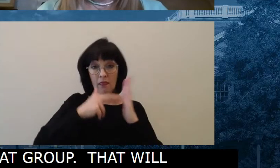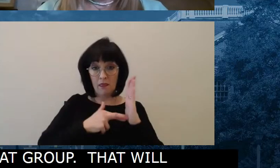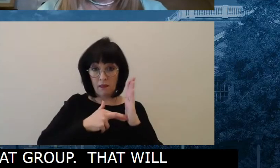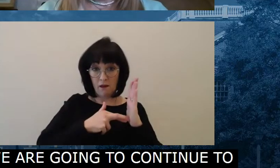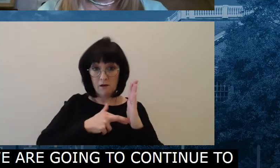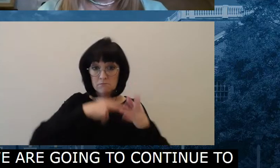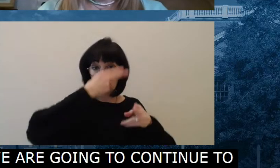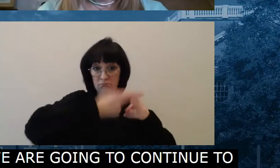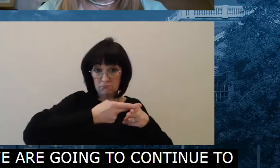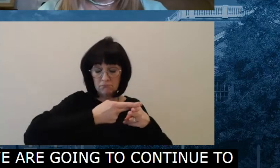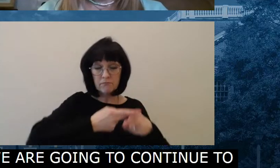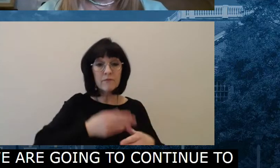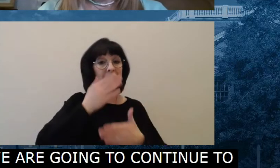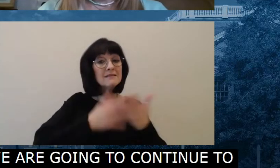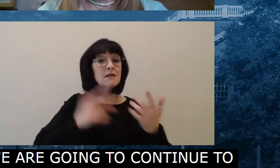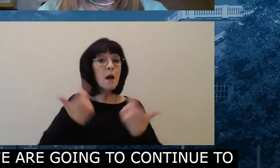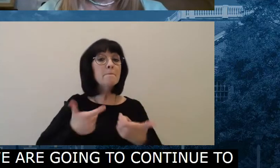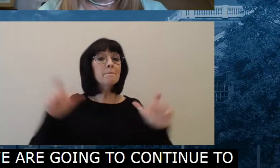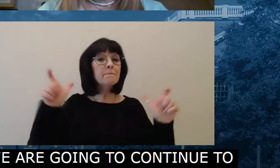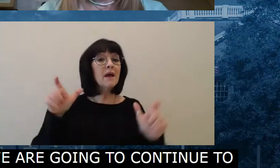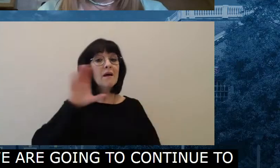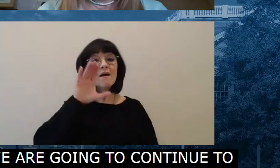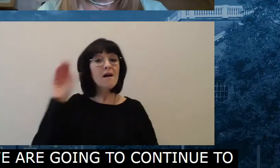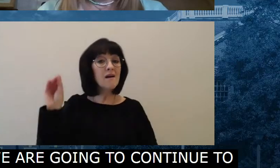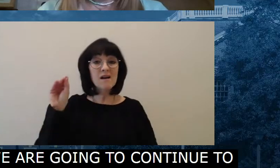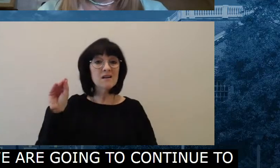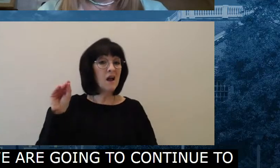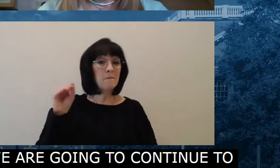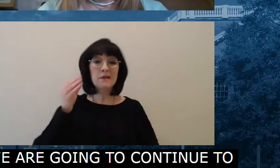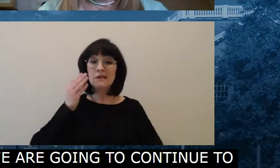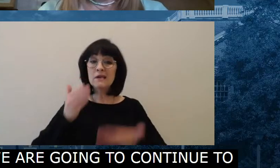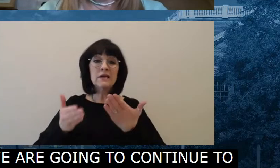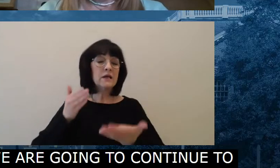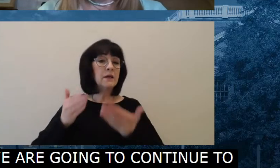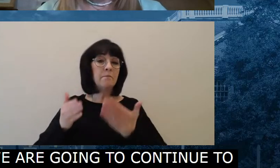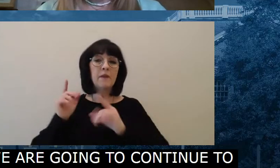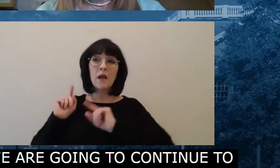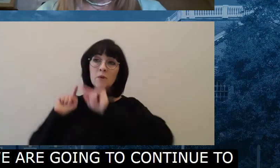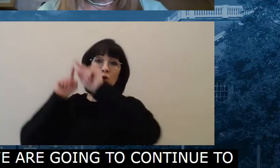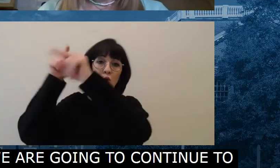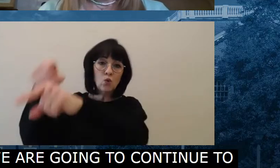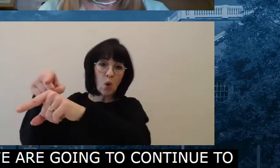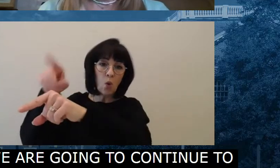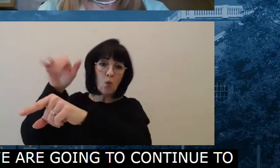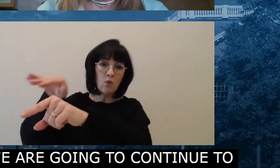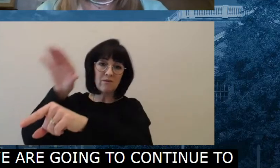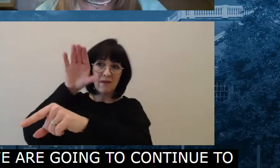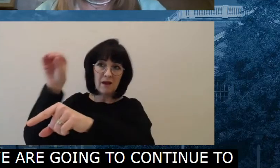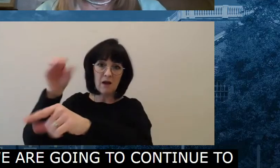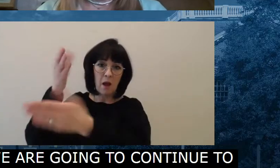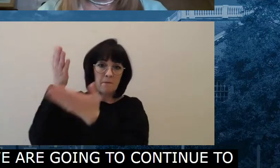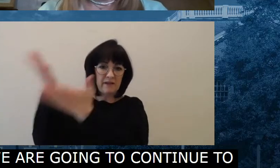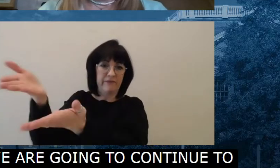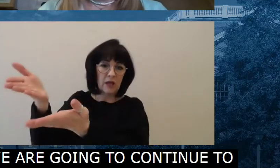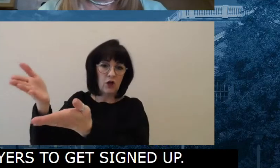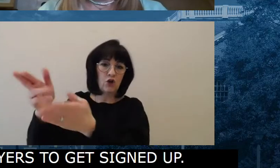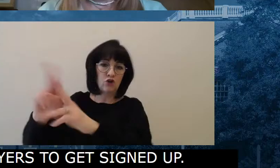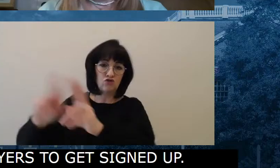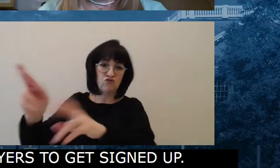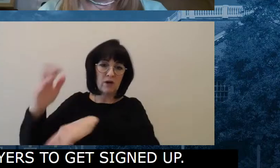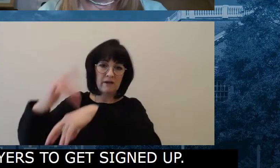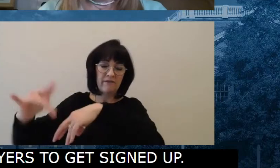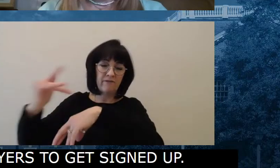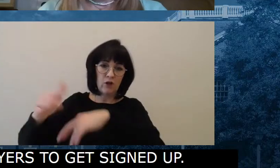employers that where we might do a pod in conjunction with that industry, and we've had those requests across industries.